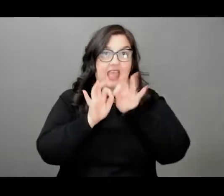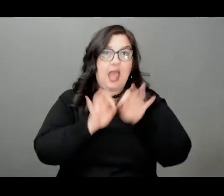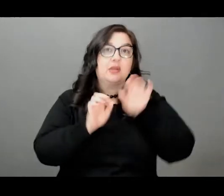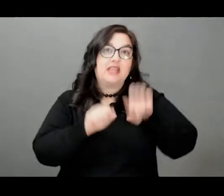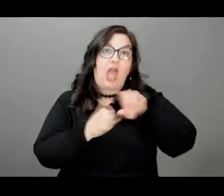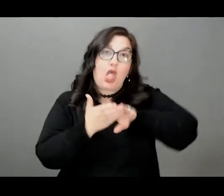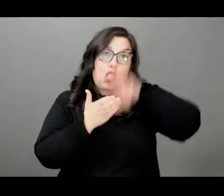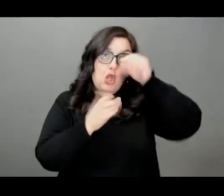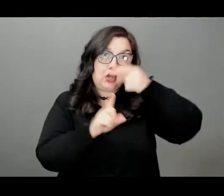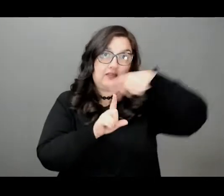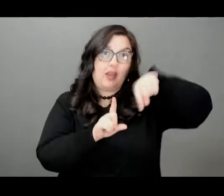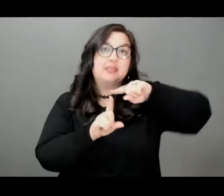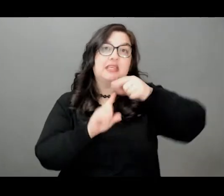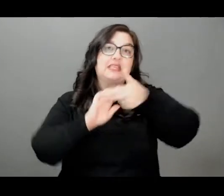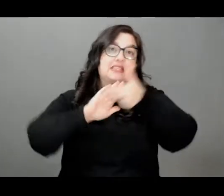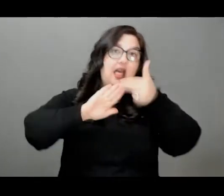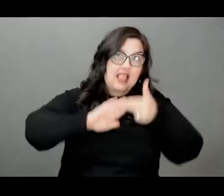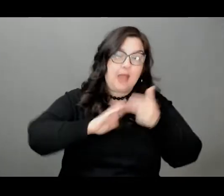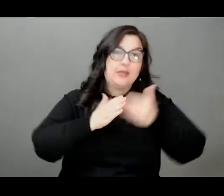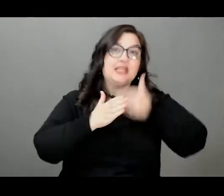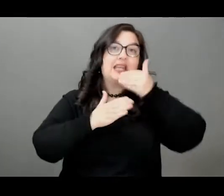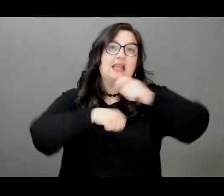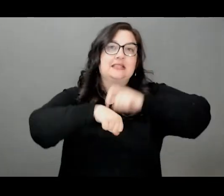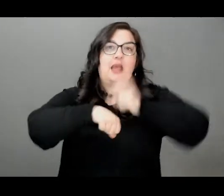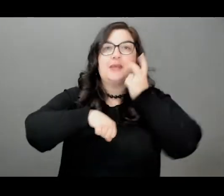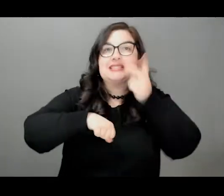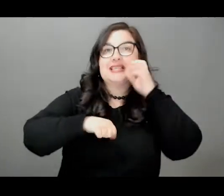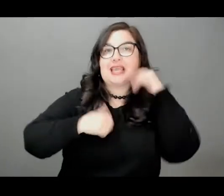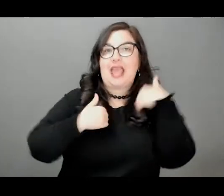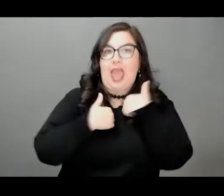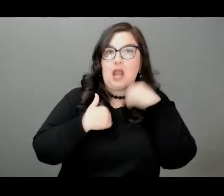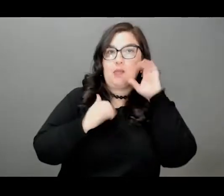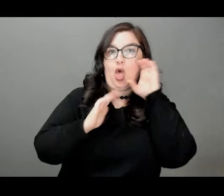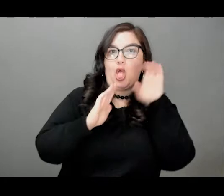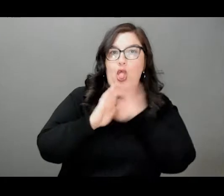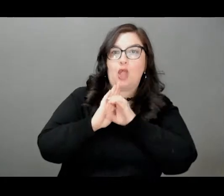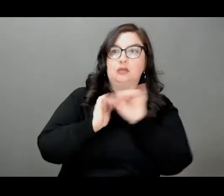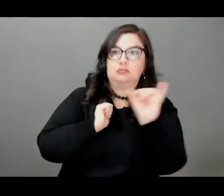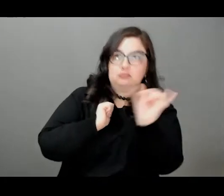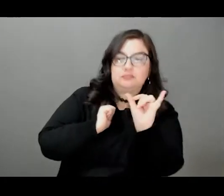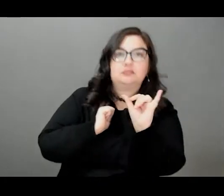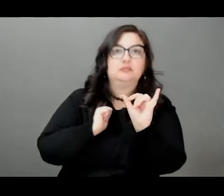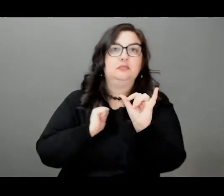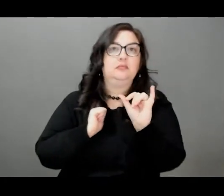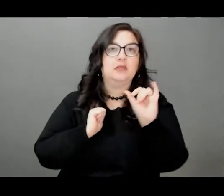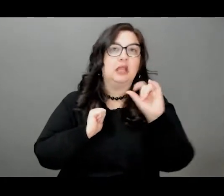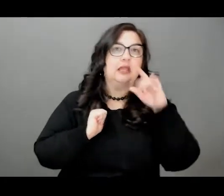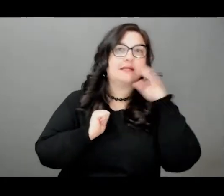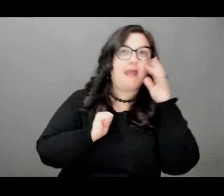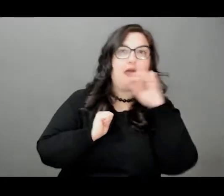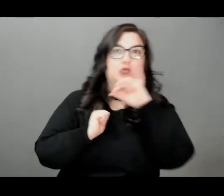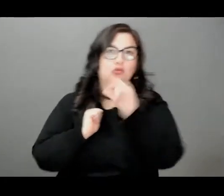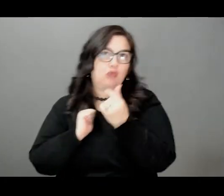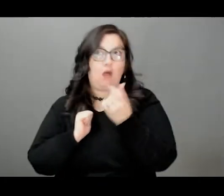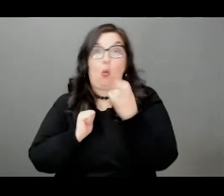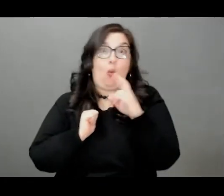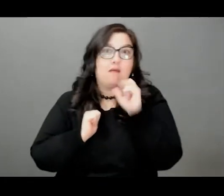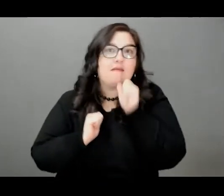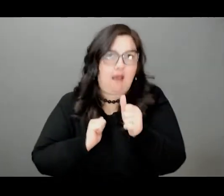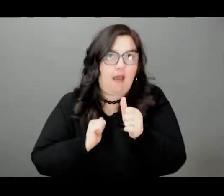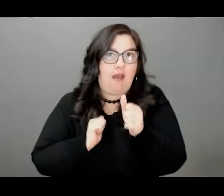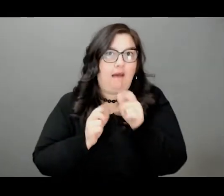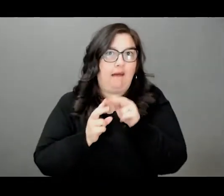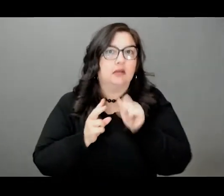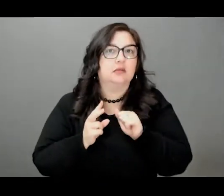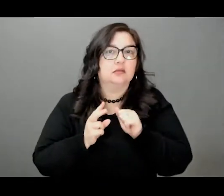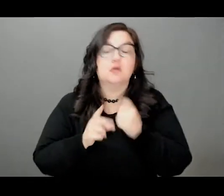So that way, the Yeah, machine learning algorithm can learn from those labels and say, okay, next time I see an animal that looks similar to this, I can say that is a dog, or